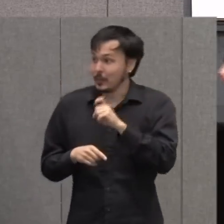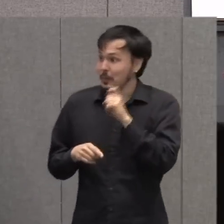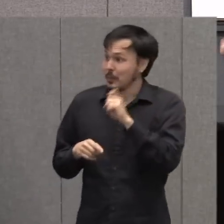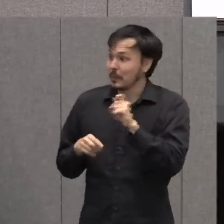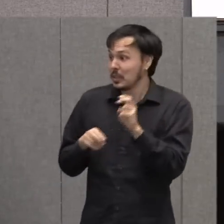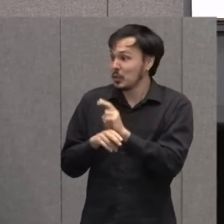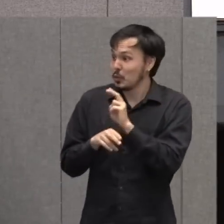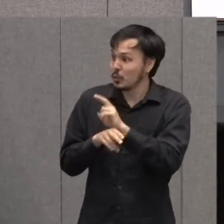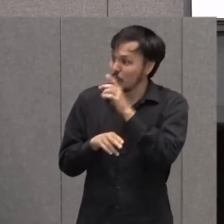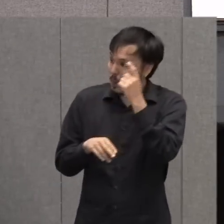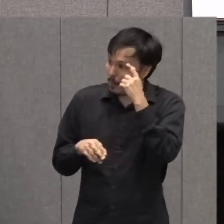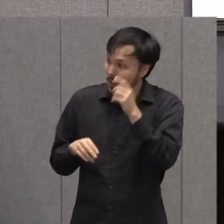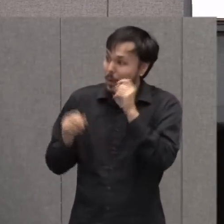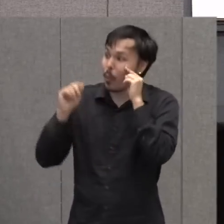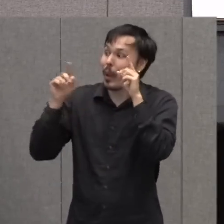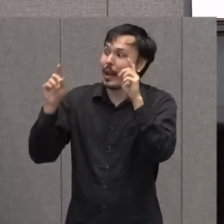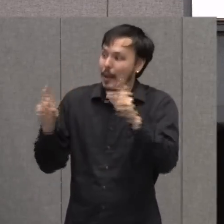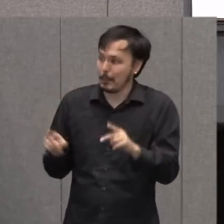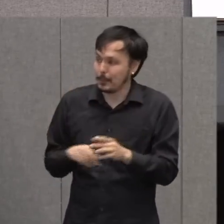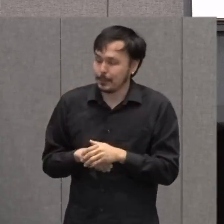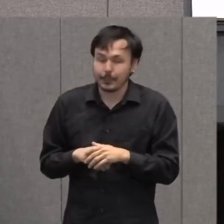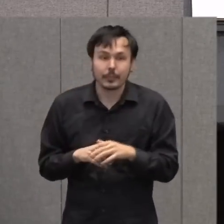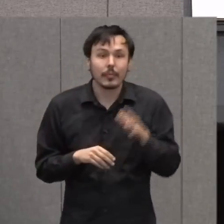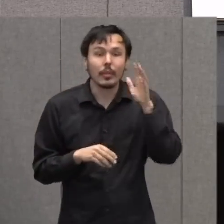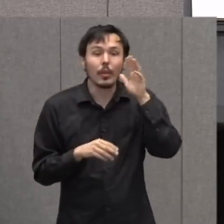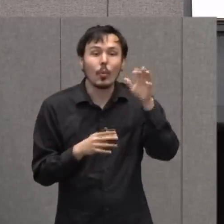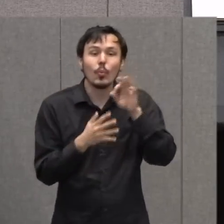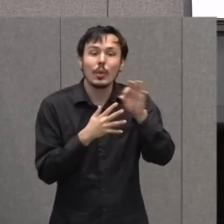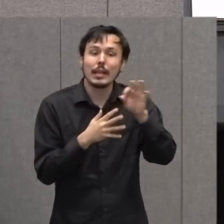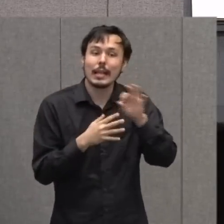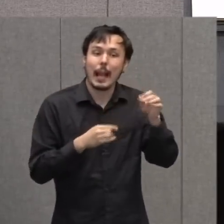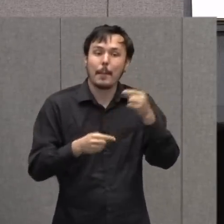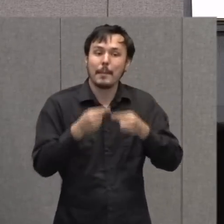ready for some math. And we're going to count backwards now,